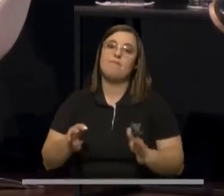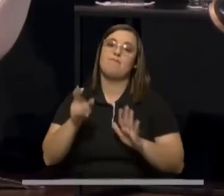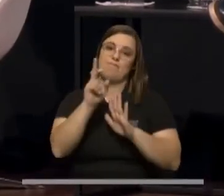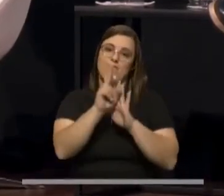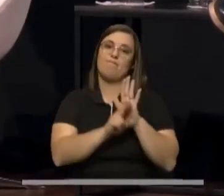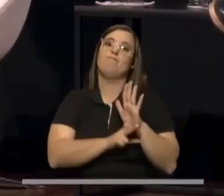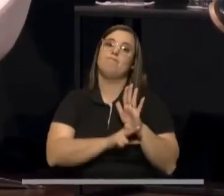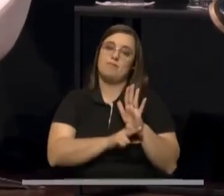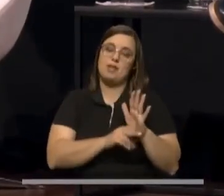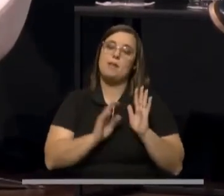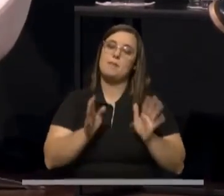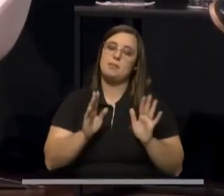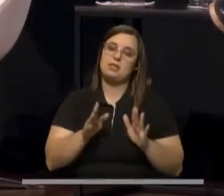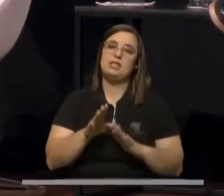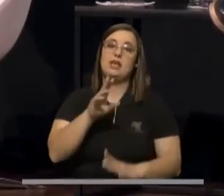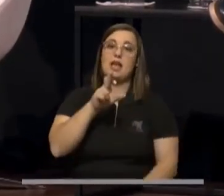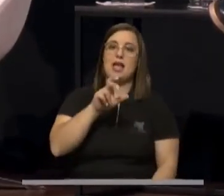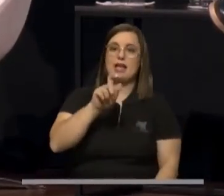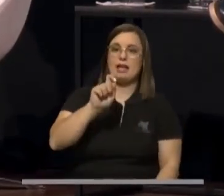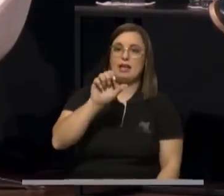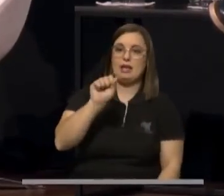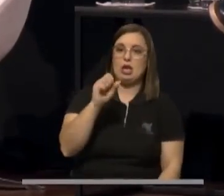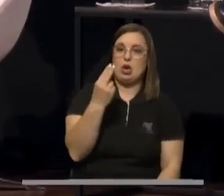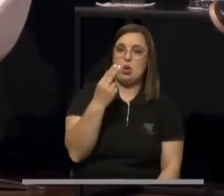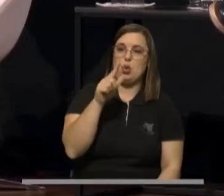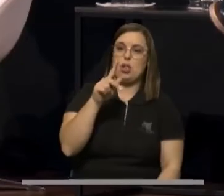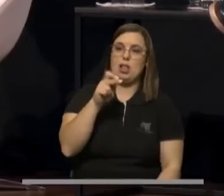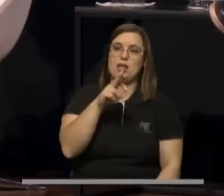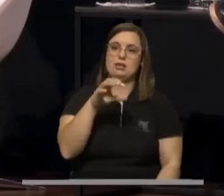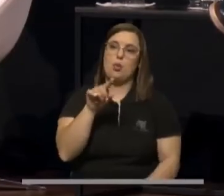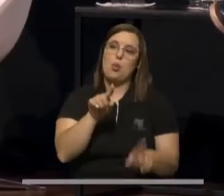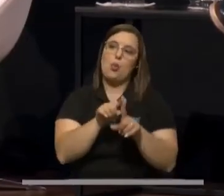a certain regulation.